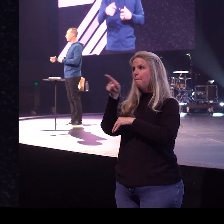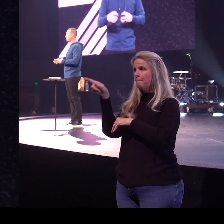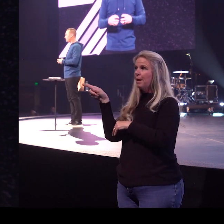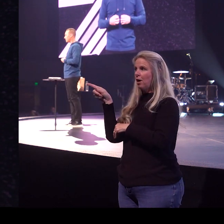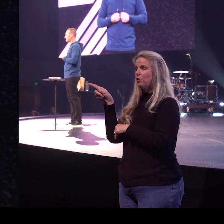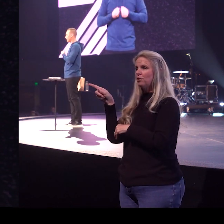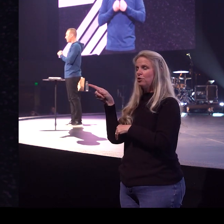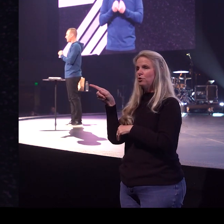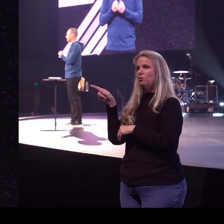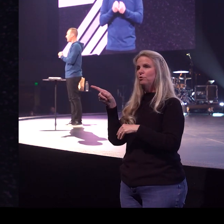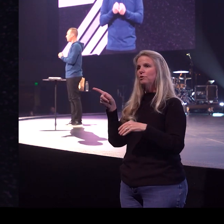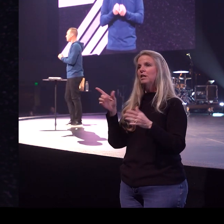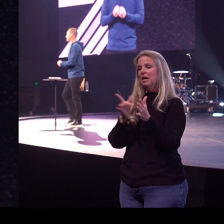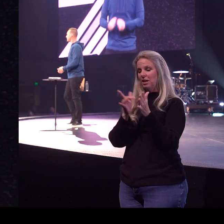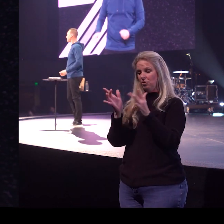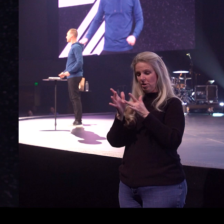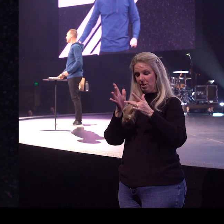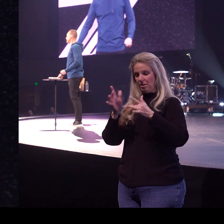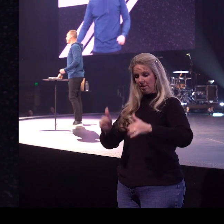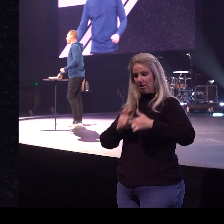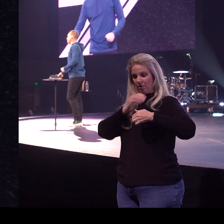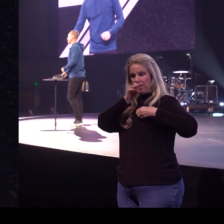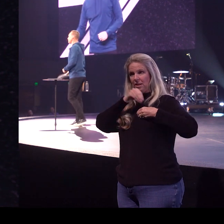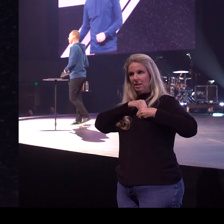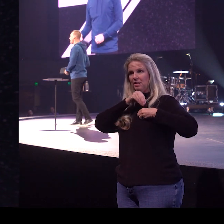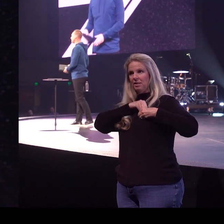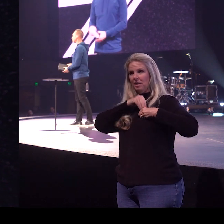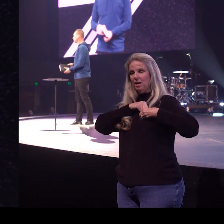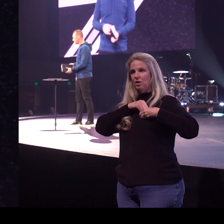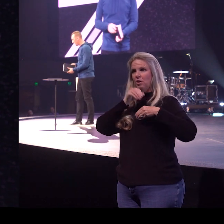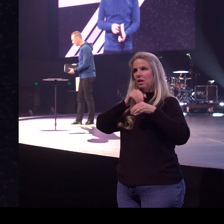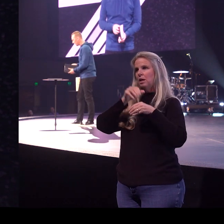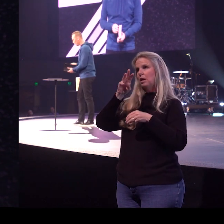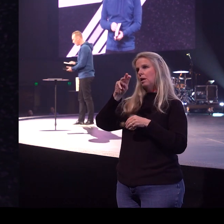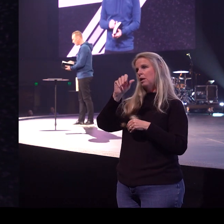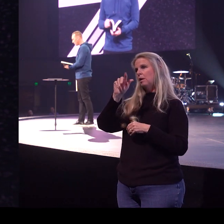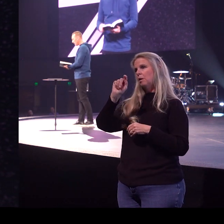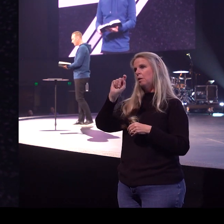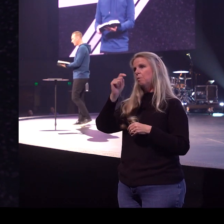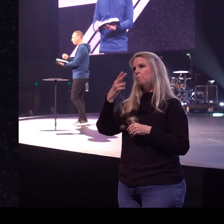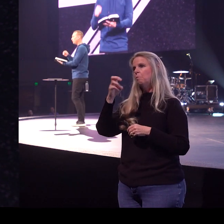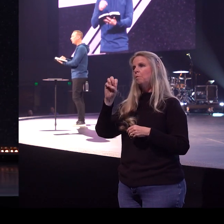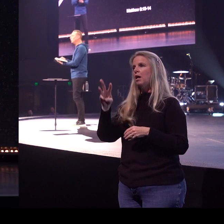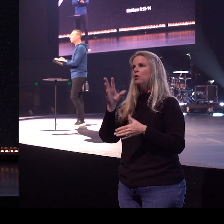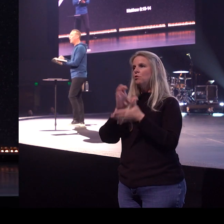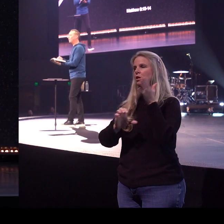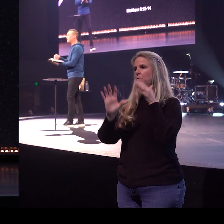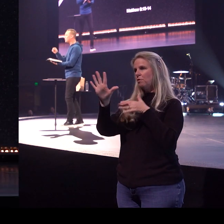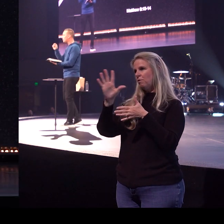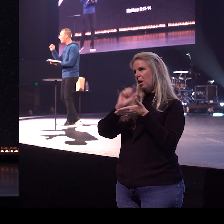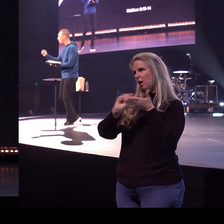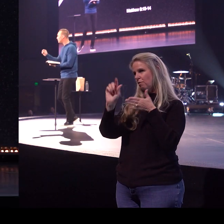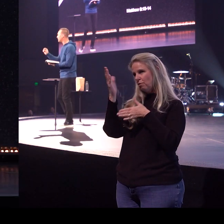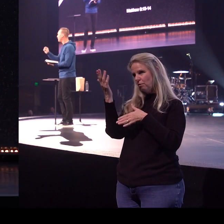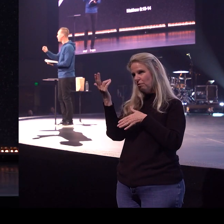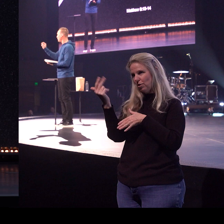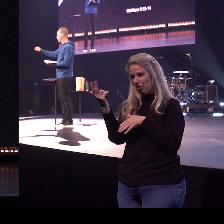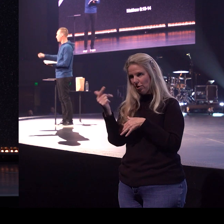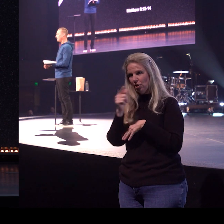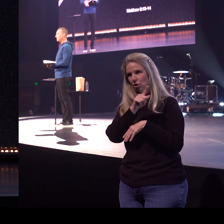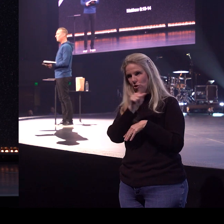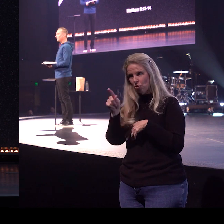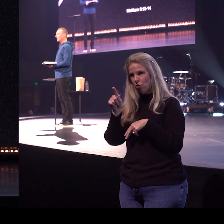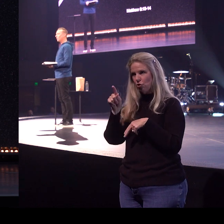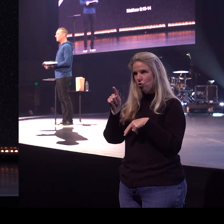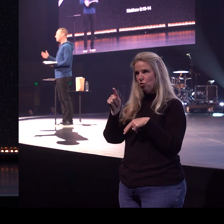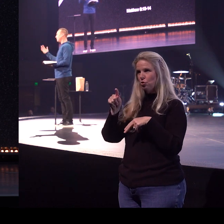Jesus follower and Jesus is living inside of you. Jesus said this in Matthew chapter 5, verse 13. He said what? He said, you are the salt of the